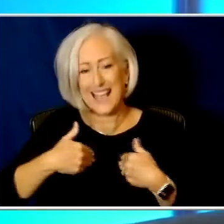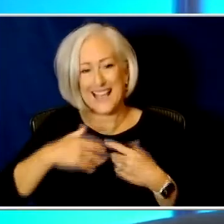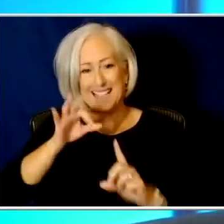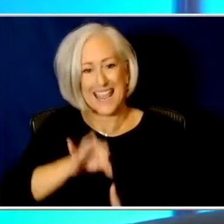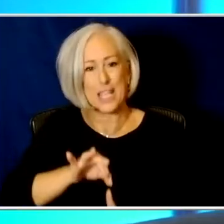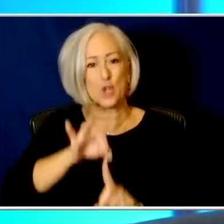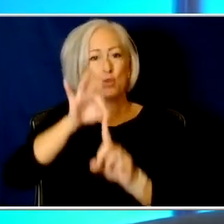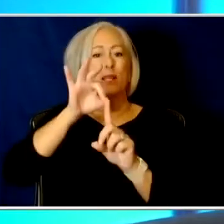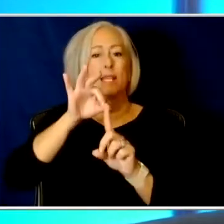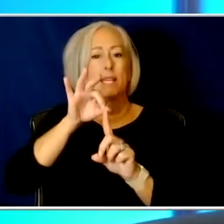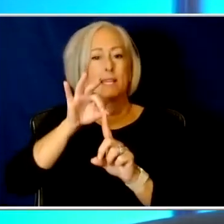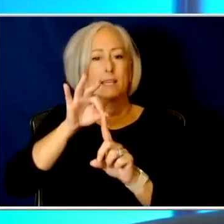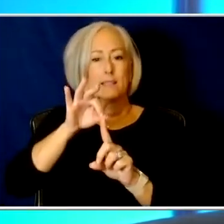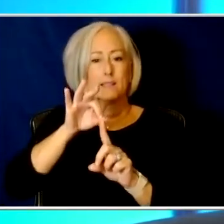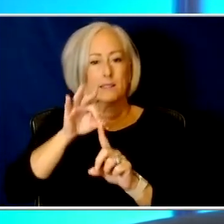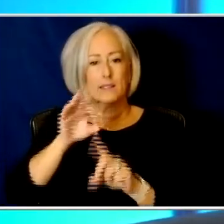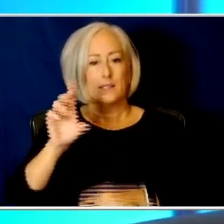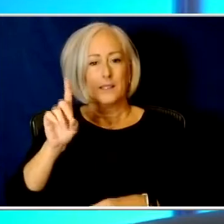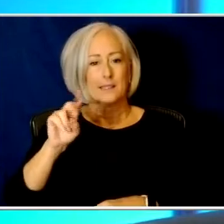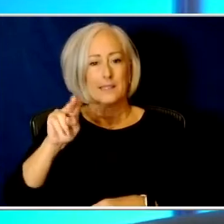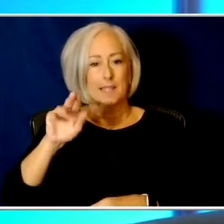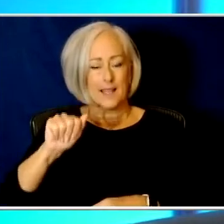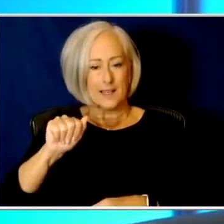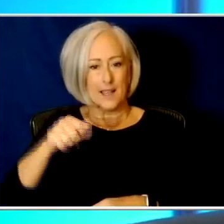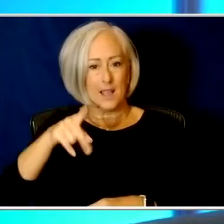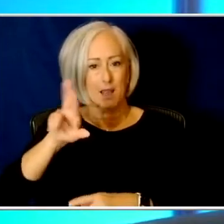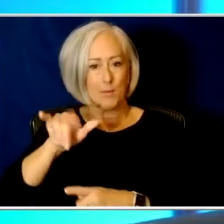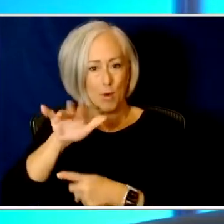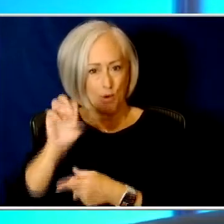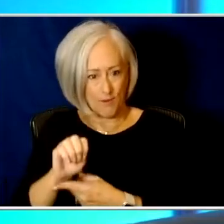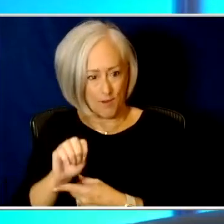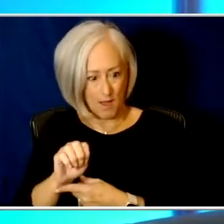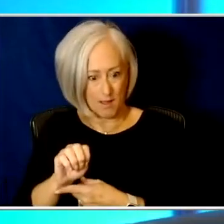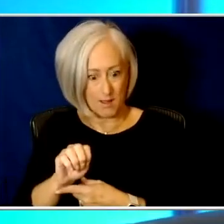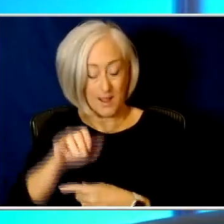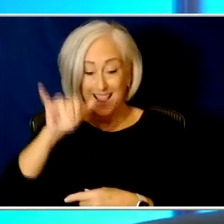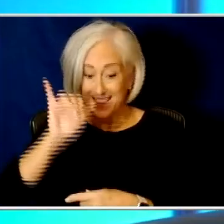So I think definitely we're moving in that direction where it's a